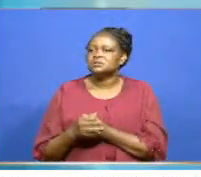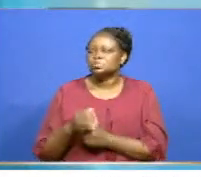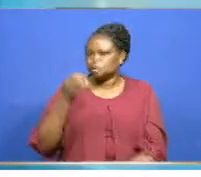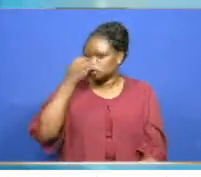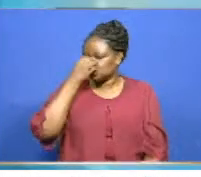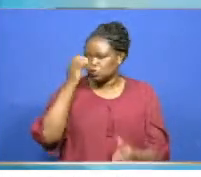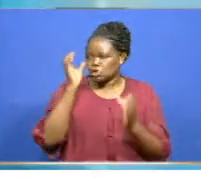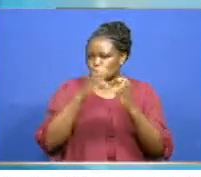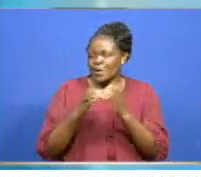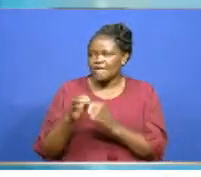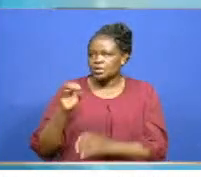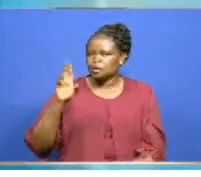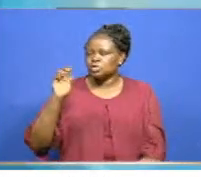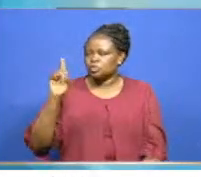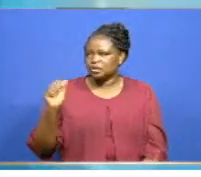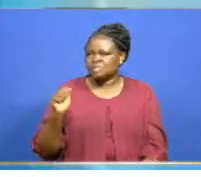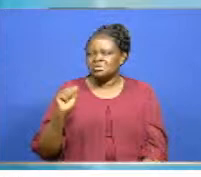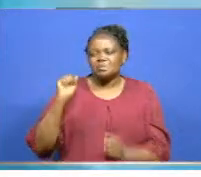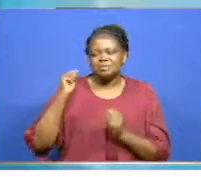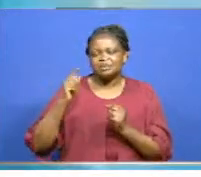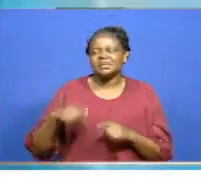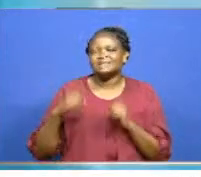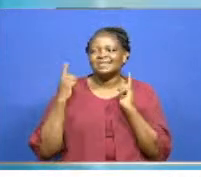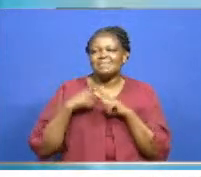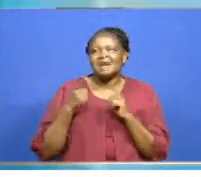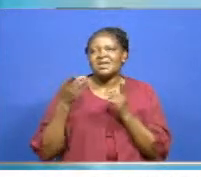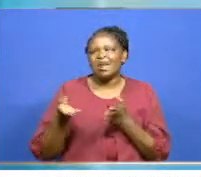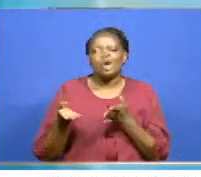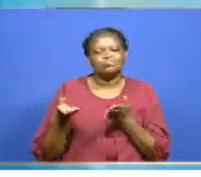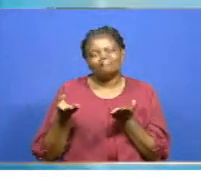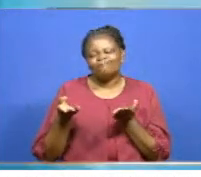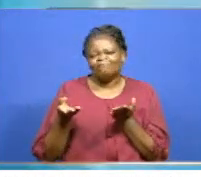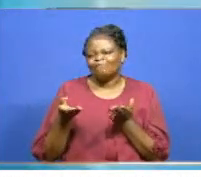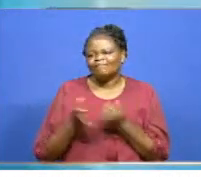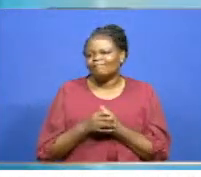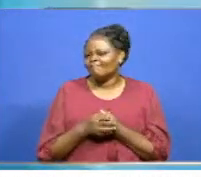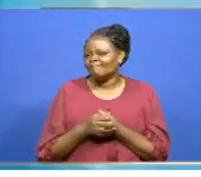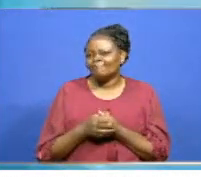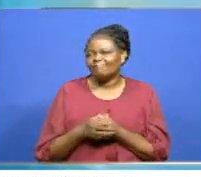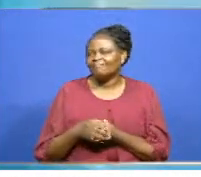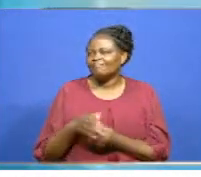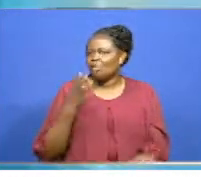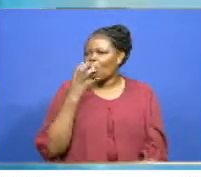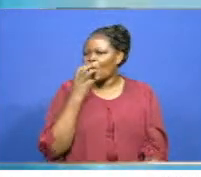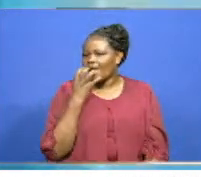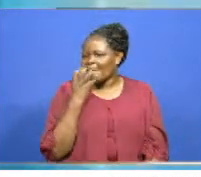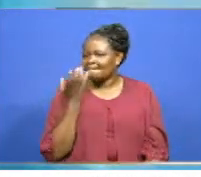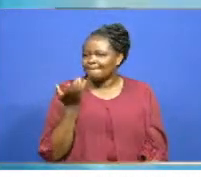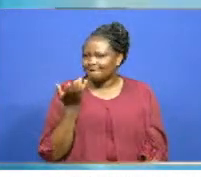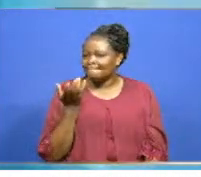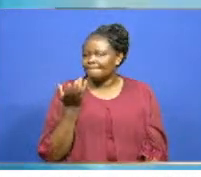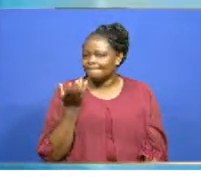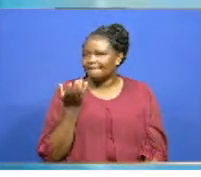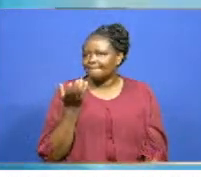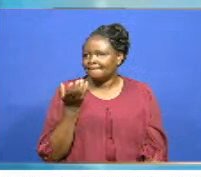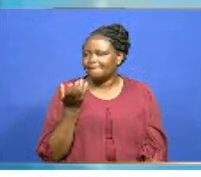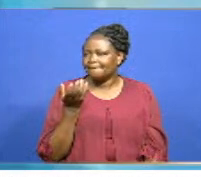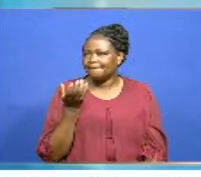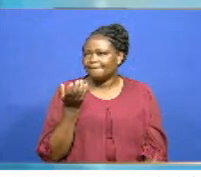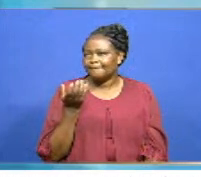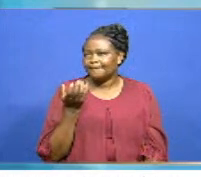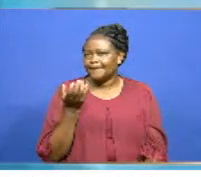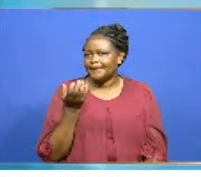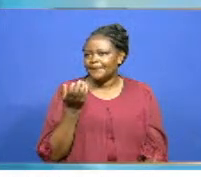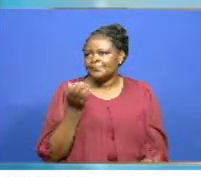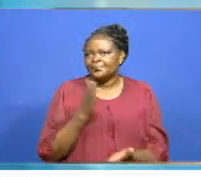party, would go through. But in Matungu is now, it is ODM. I think the picture is in that design, isn't it? In